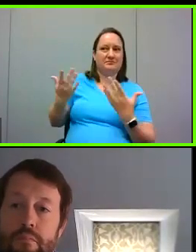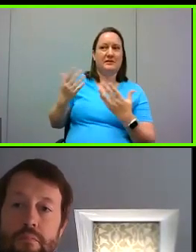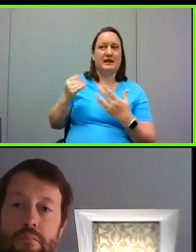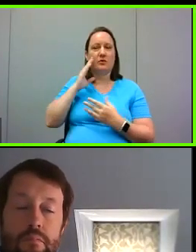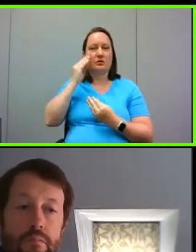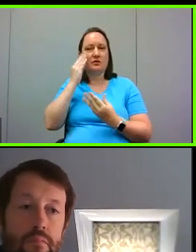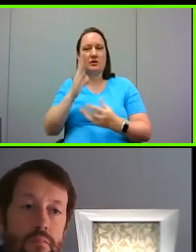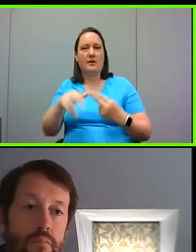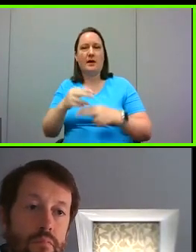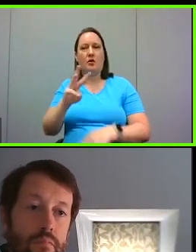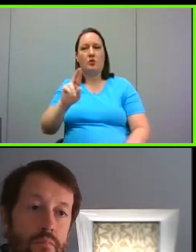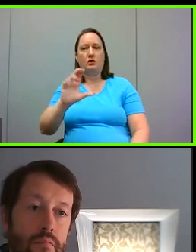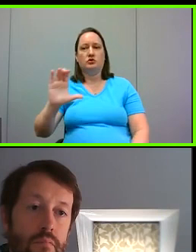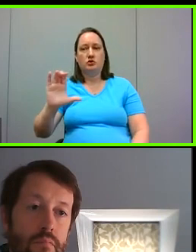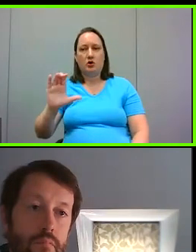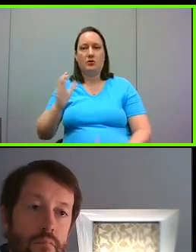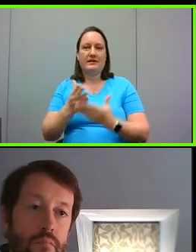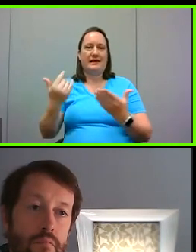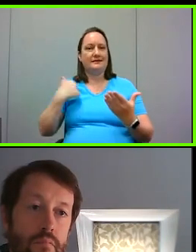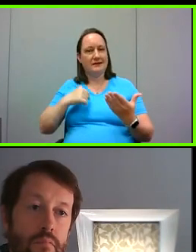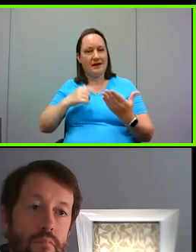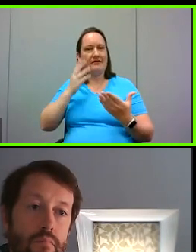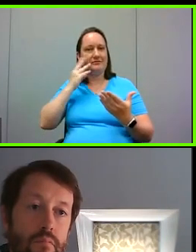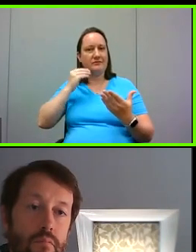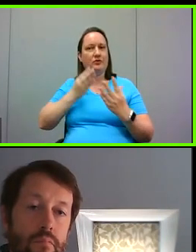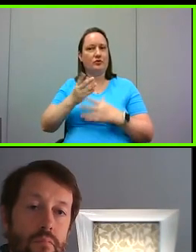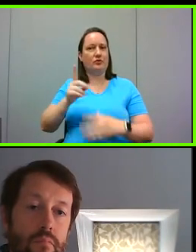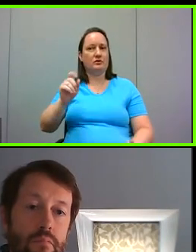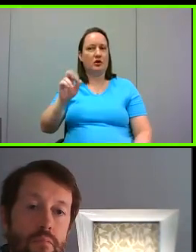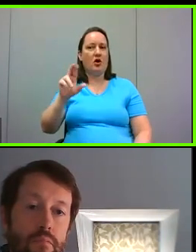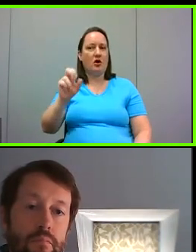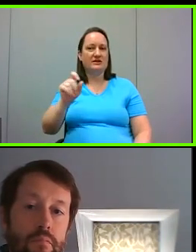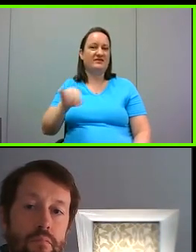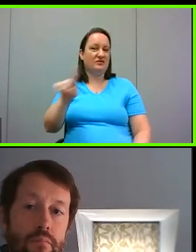I've been through with DARS if there's anybody that needs those services.